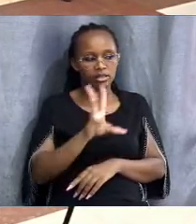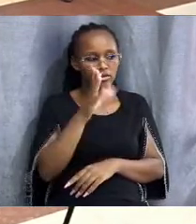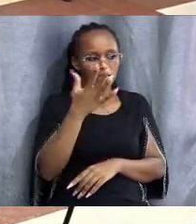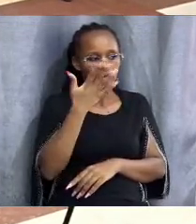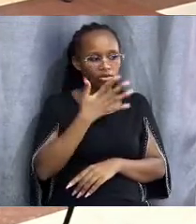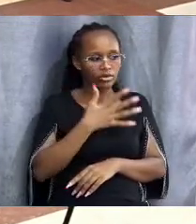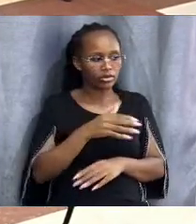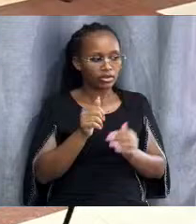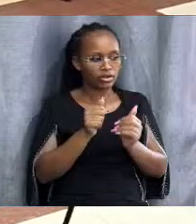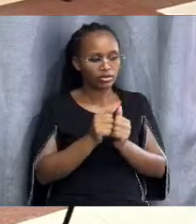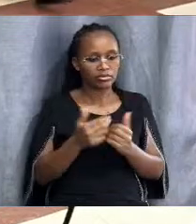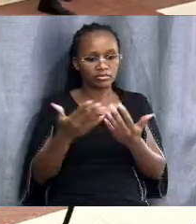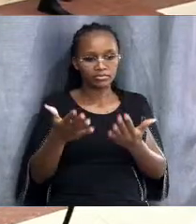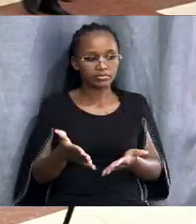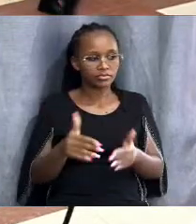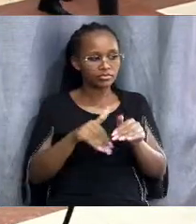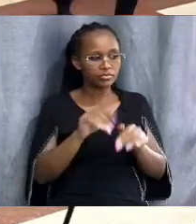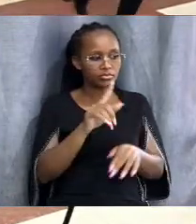tukimalizana na hii.